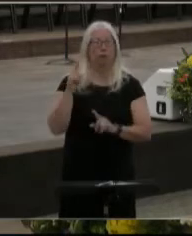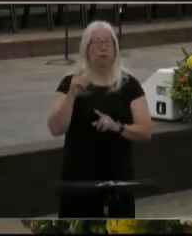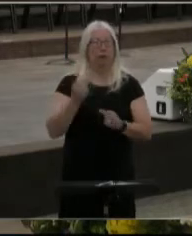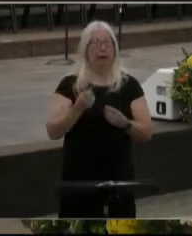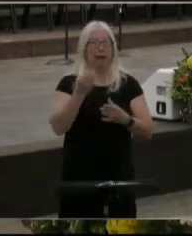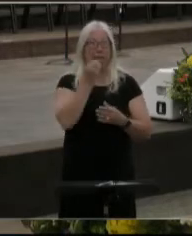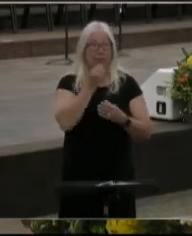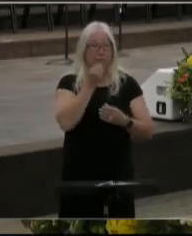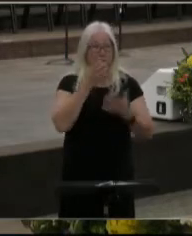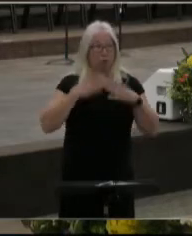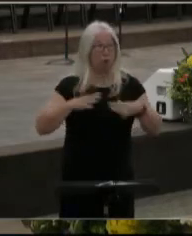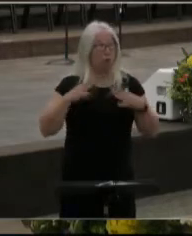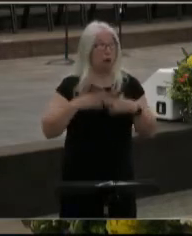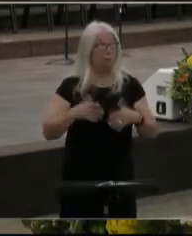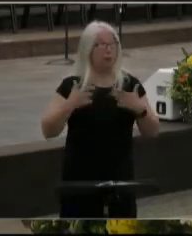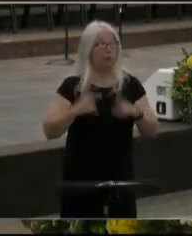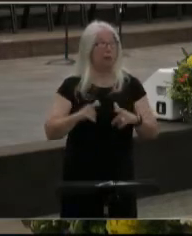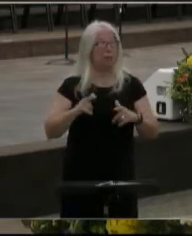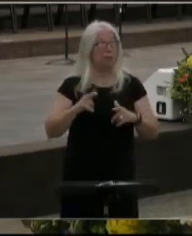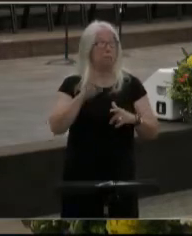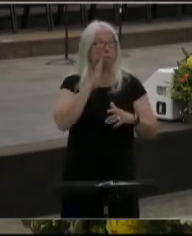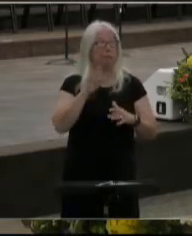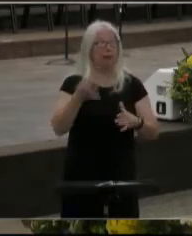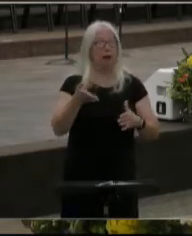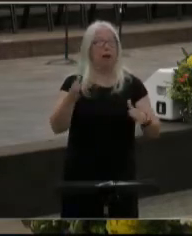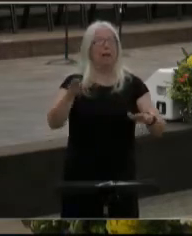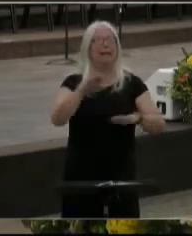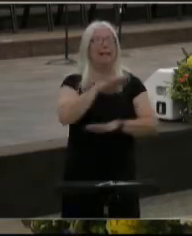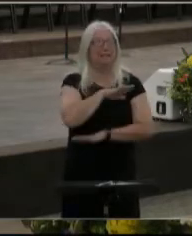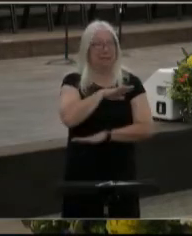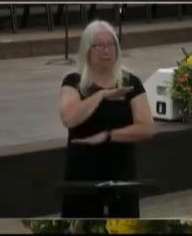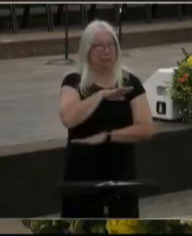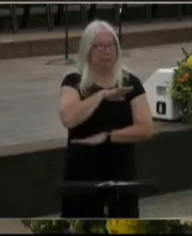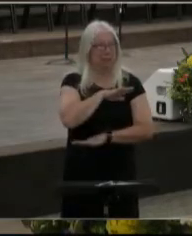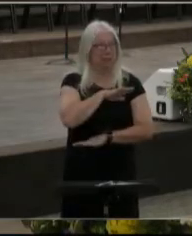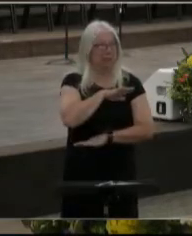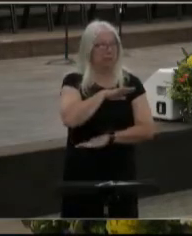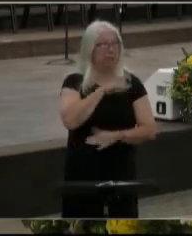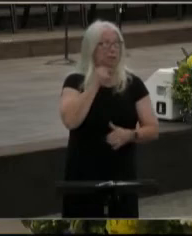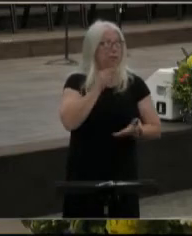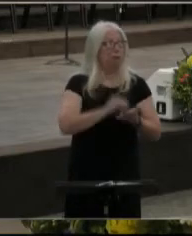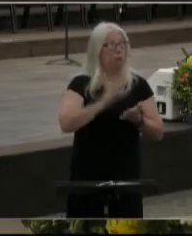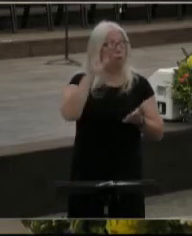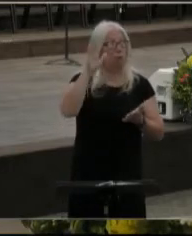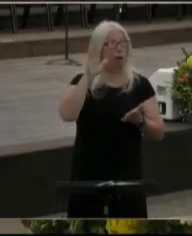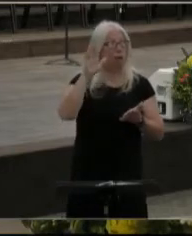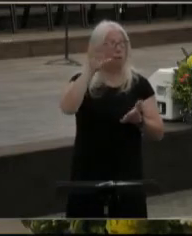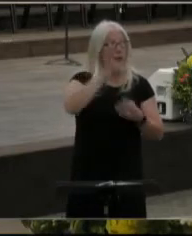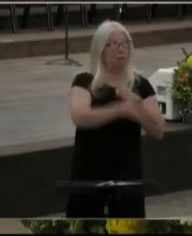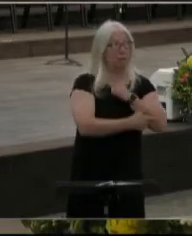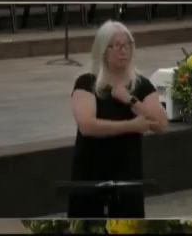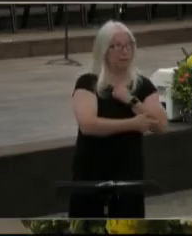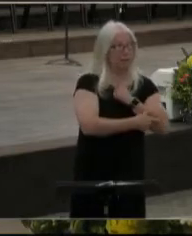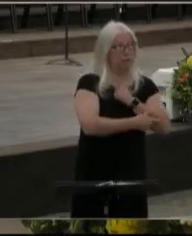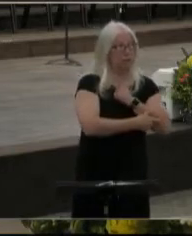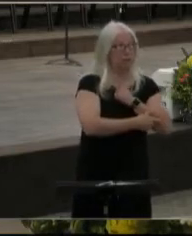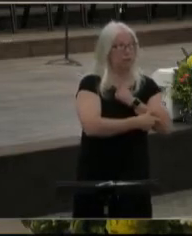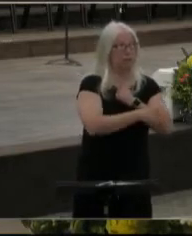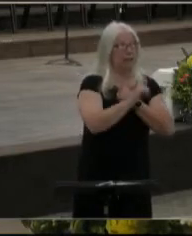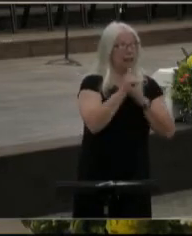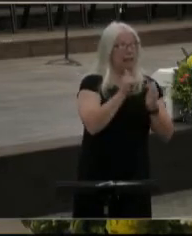And having food and raiment, he says, let us be therewith content. But now they that will be rich fall into temptation and a